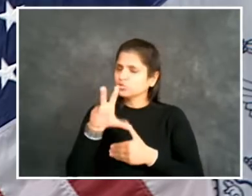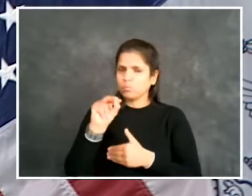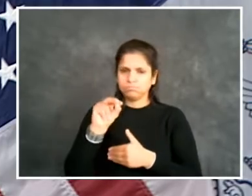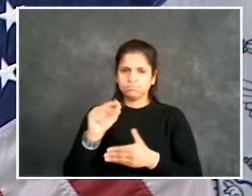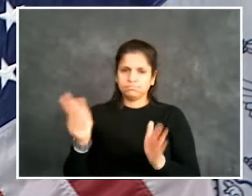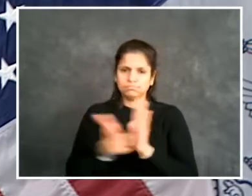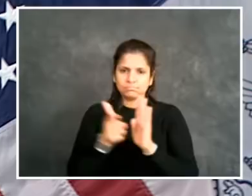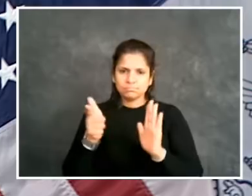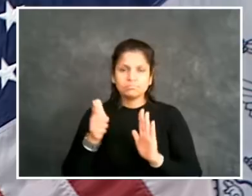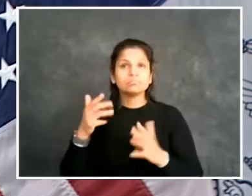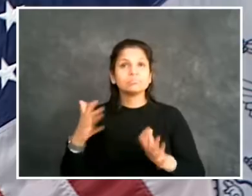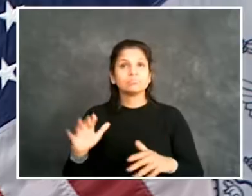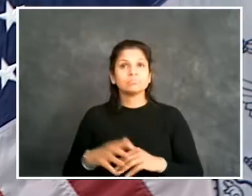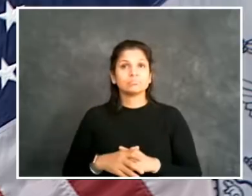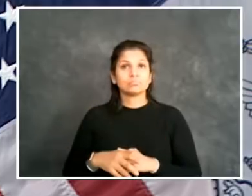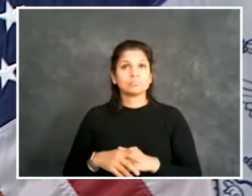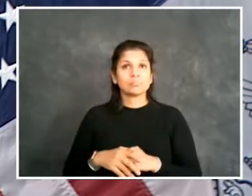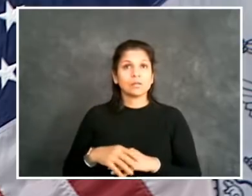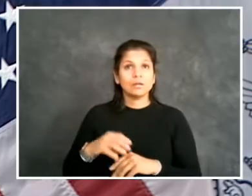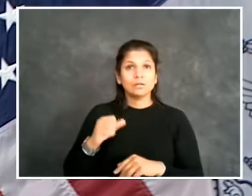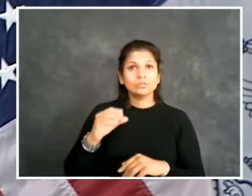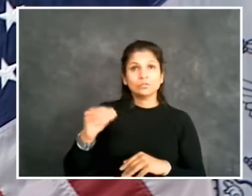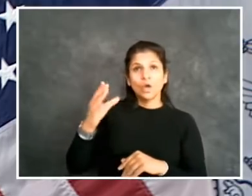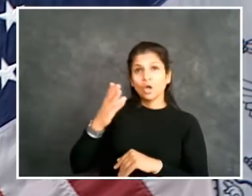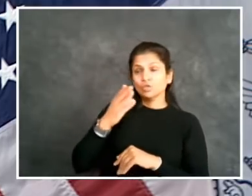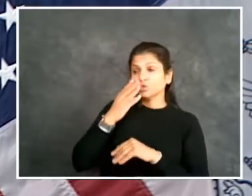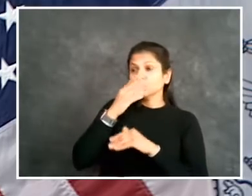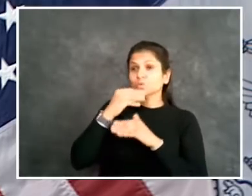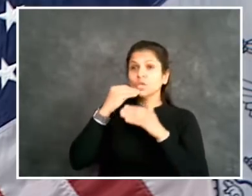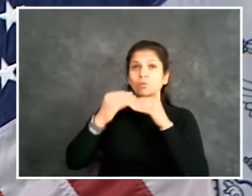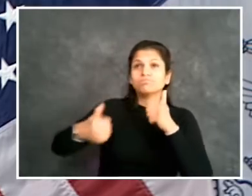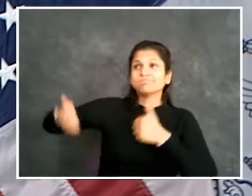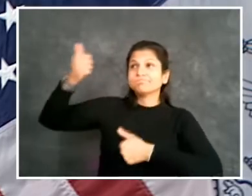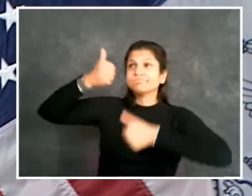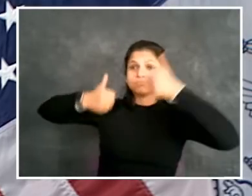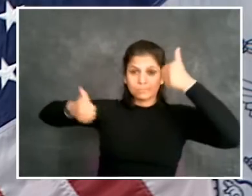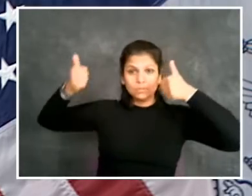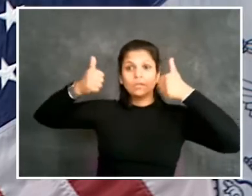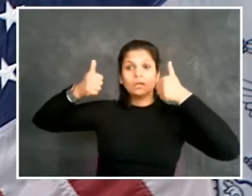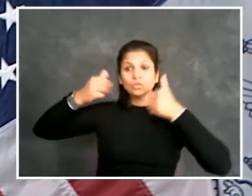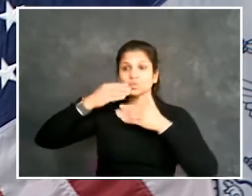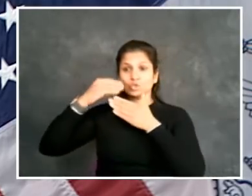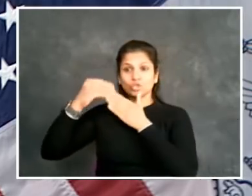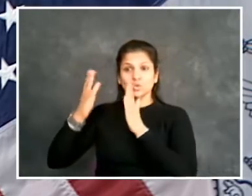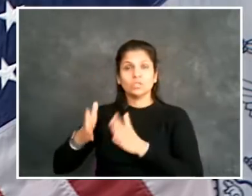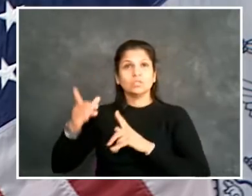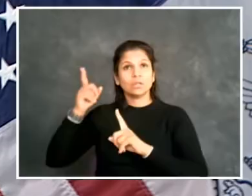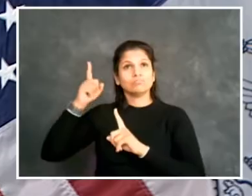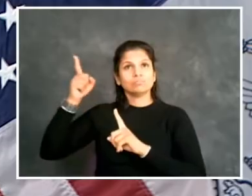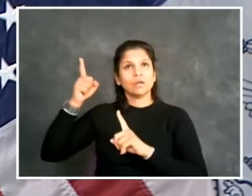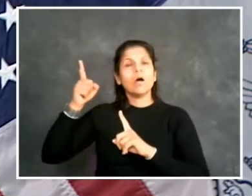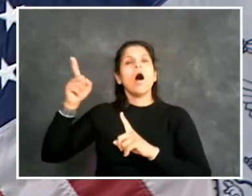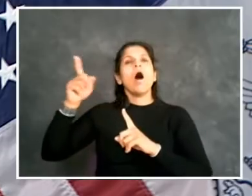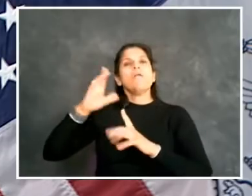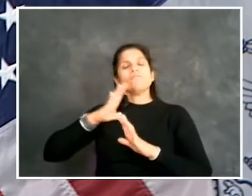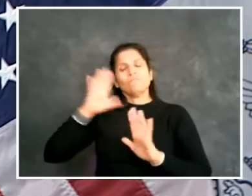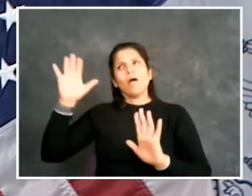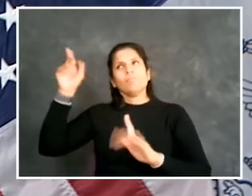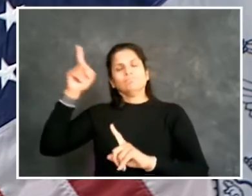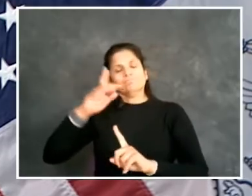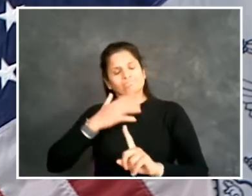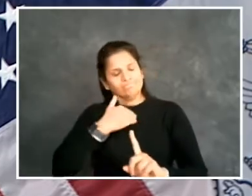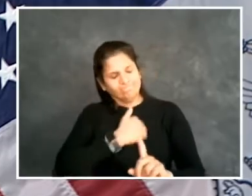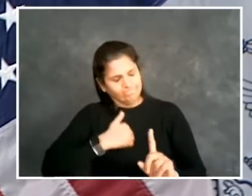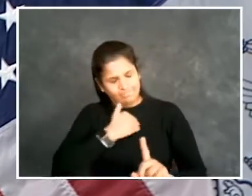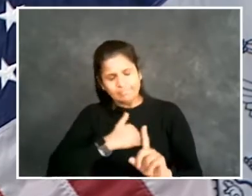I found that very admirable, and I commend them for doing that and also sending that message to the larger community. And I